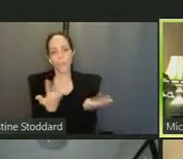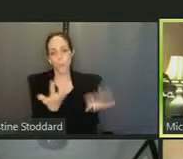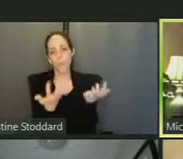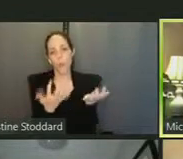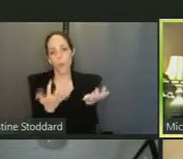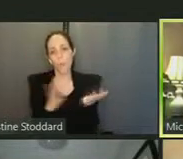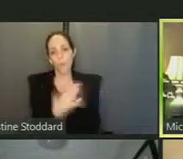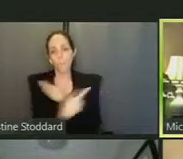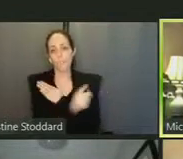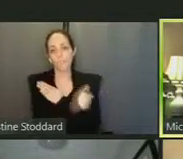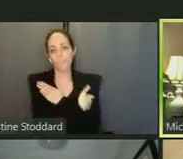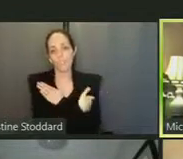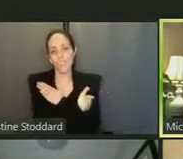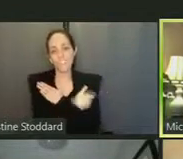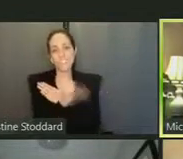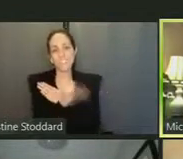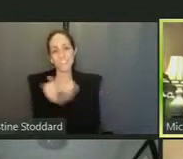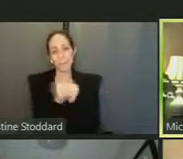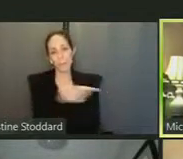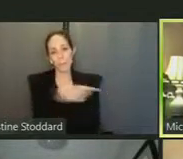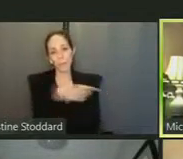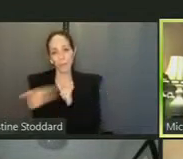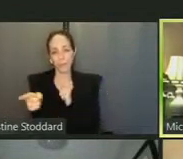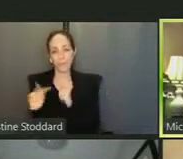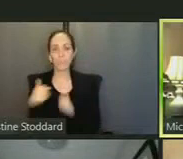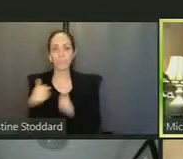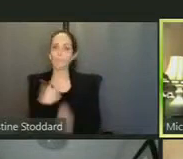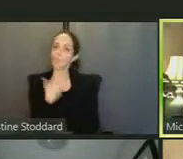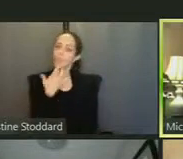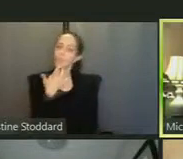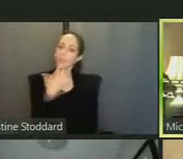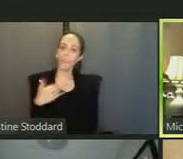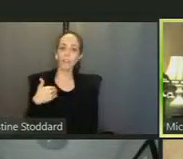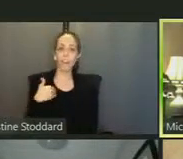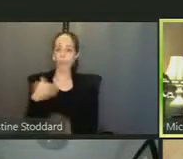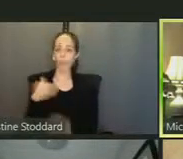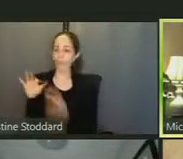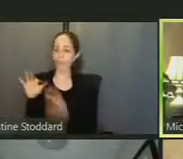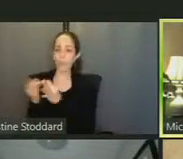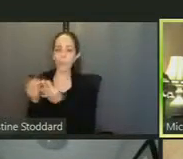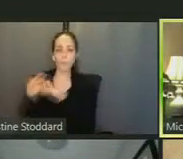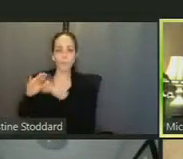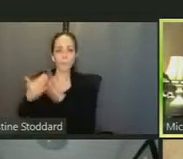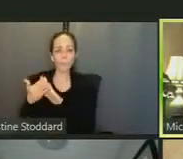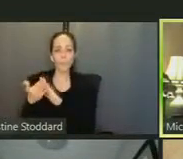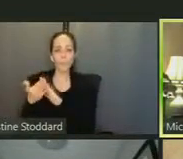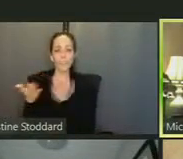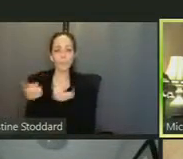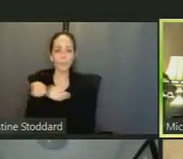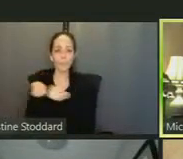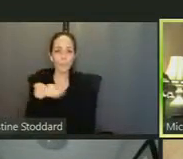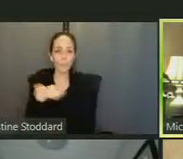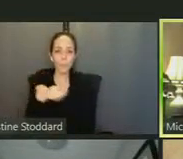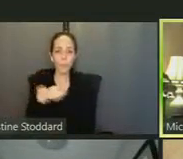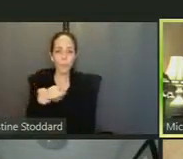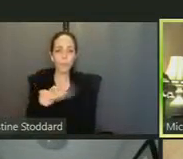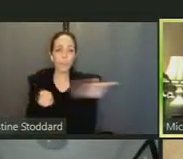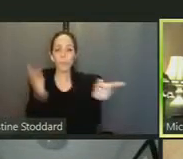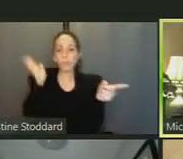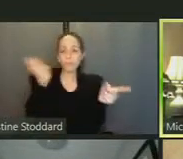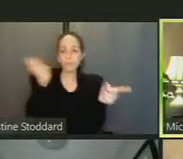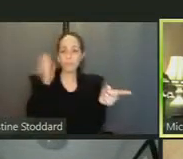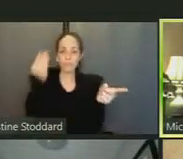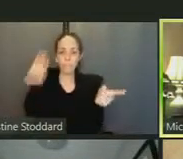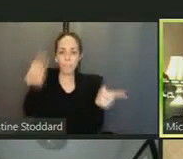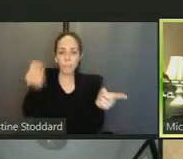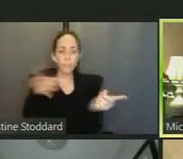are really fortunate to have a community that wraps around our students, families, and teachers who are here tonight to present and learn. And we're very